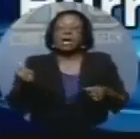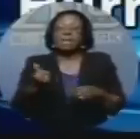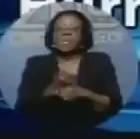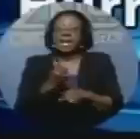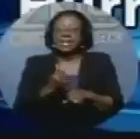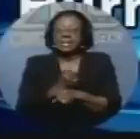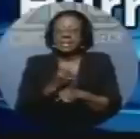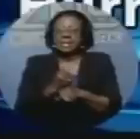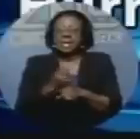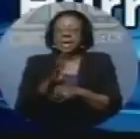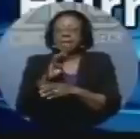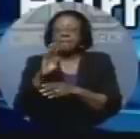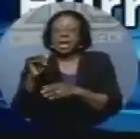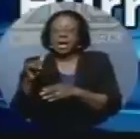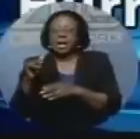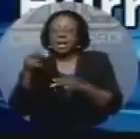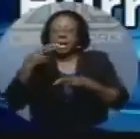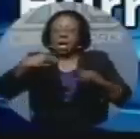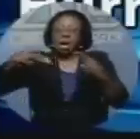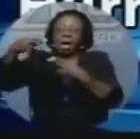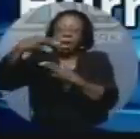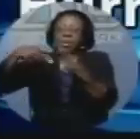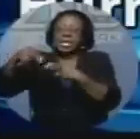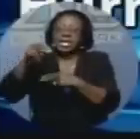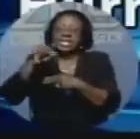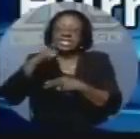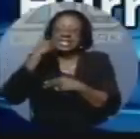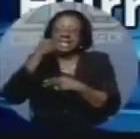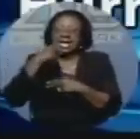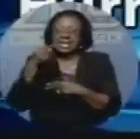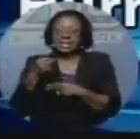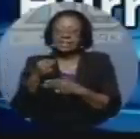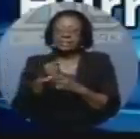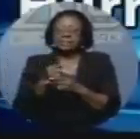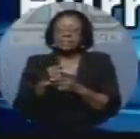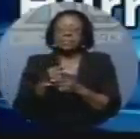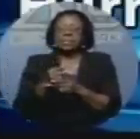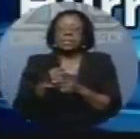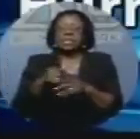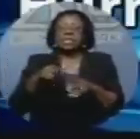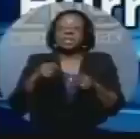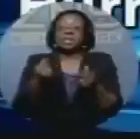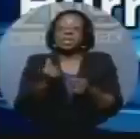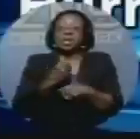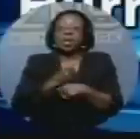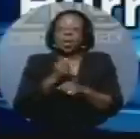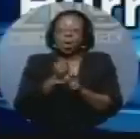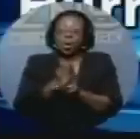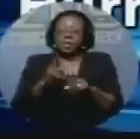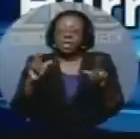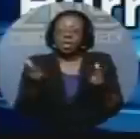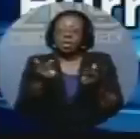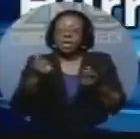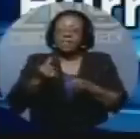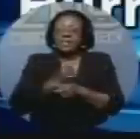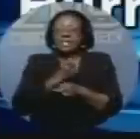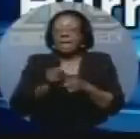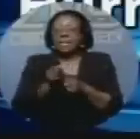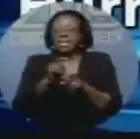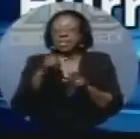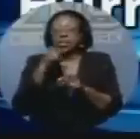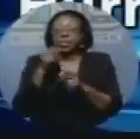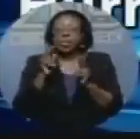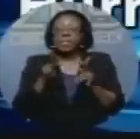on the assessments, Hurricane Sandy significantly affected economic activity and caused damage to public infrastructure. It